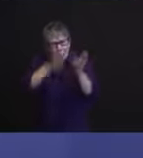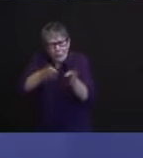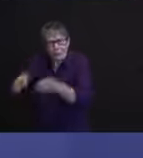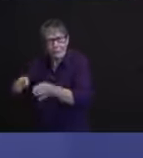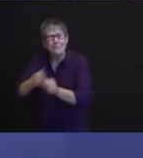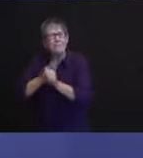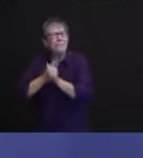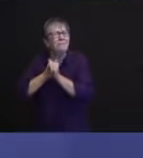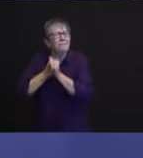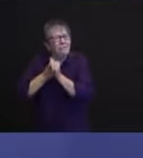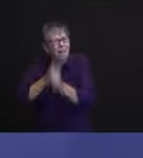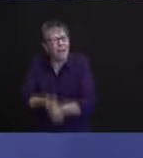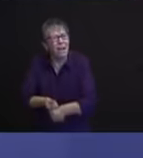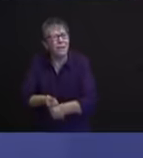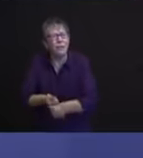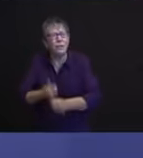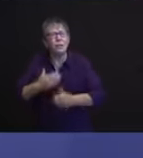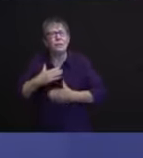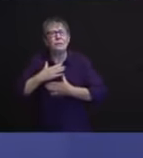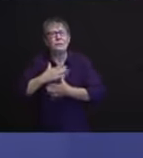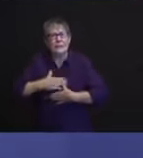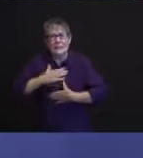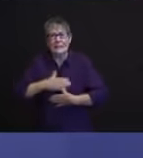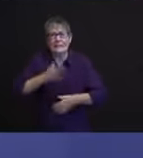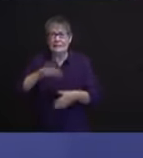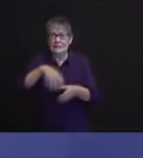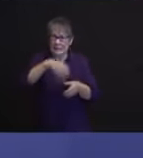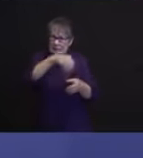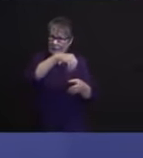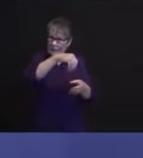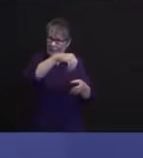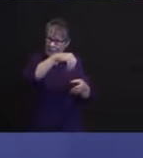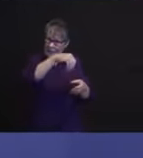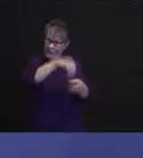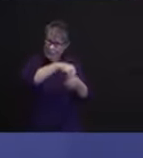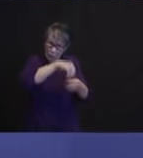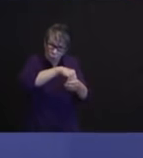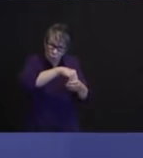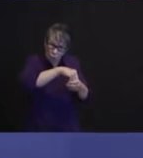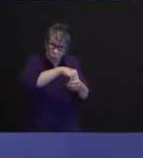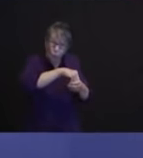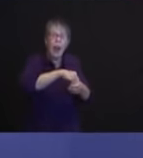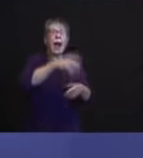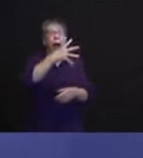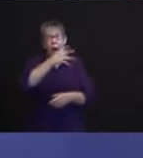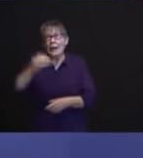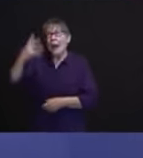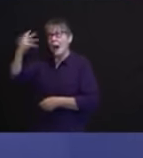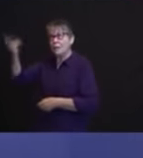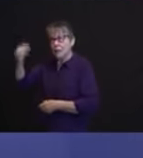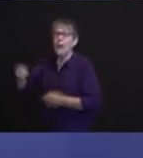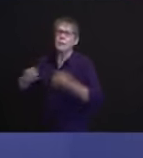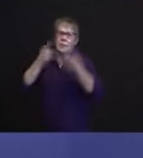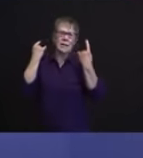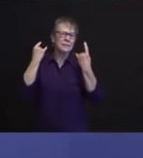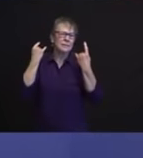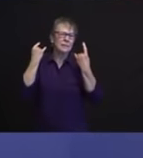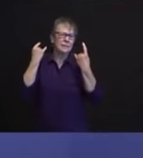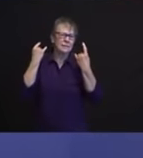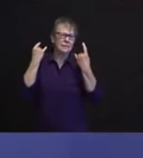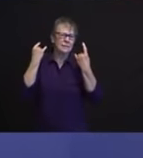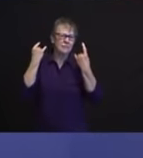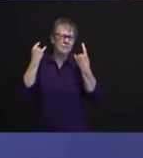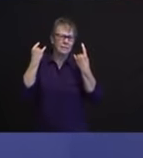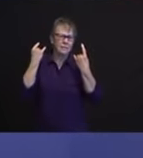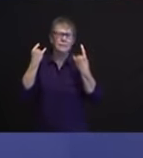and outdoors in public places. Practice social distancing. Limit gatherings, even with family members, especially those that